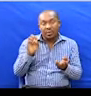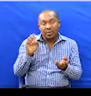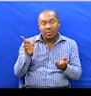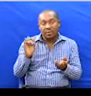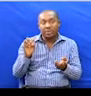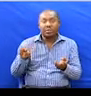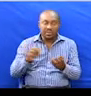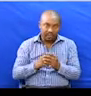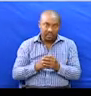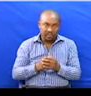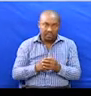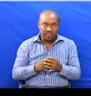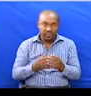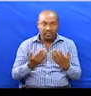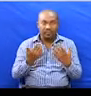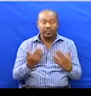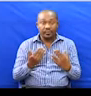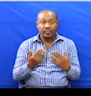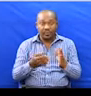all, they are made up